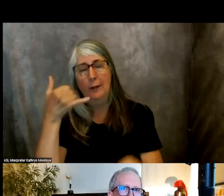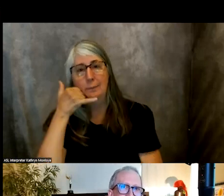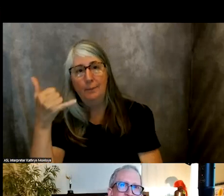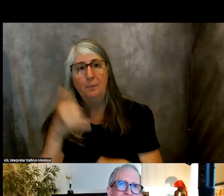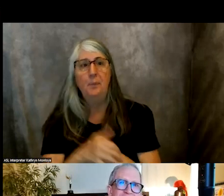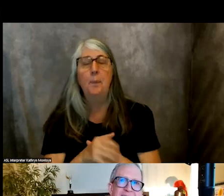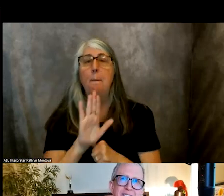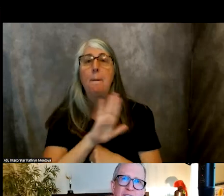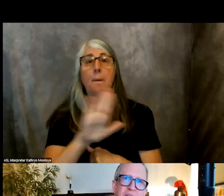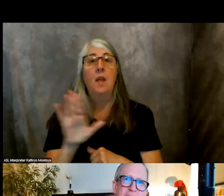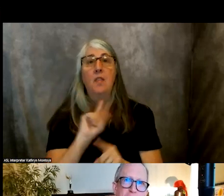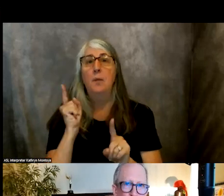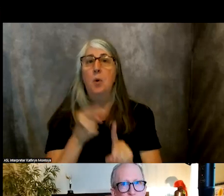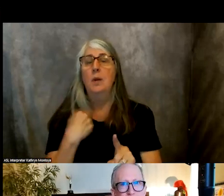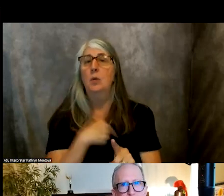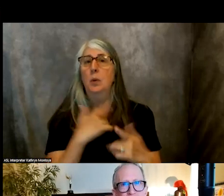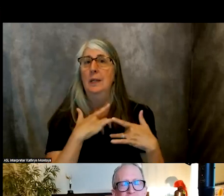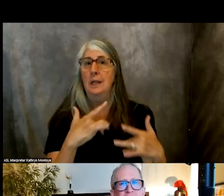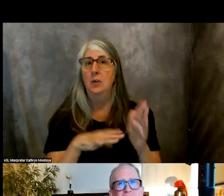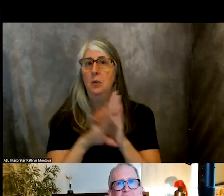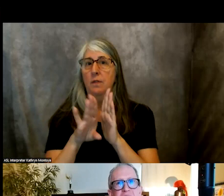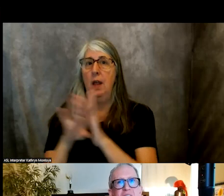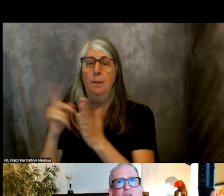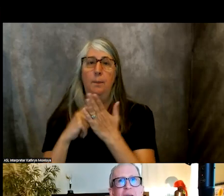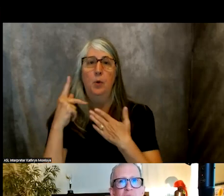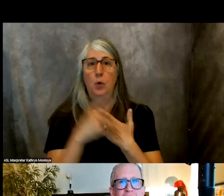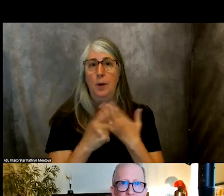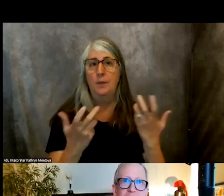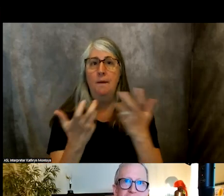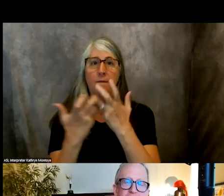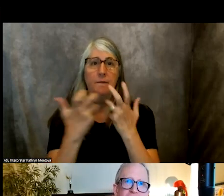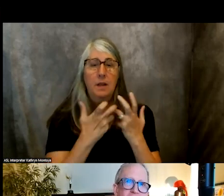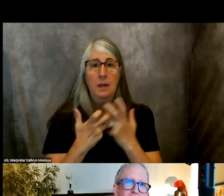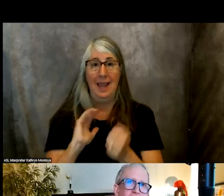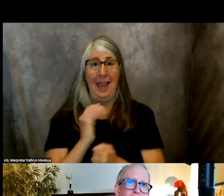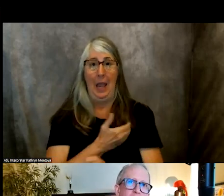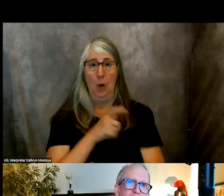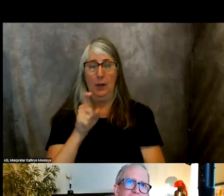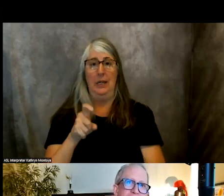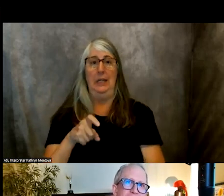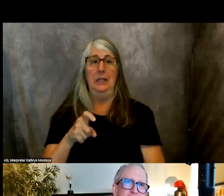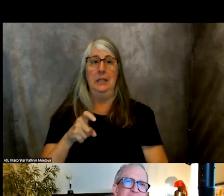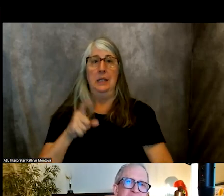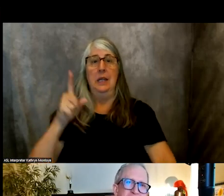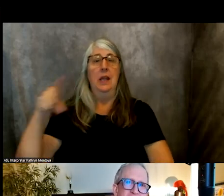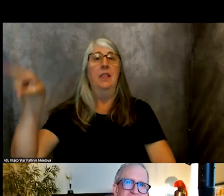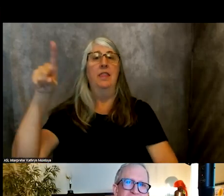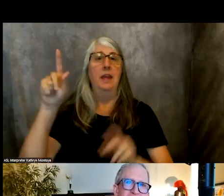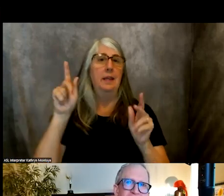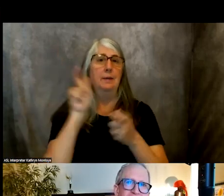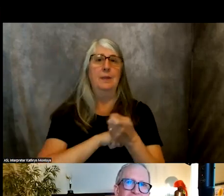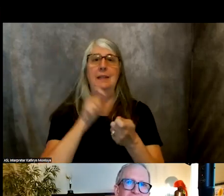that we tend to develop programs that fit around our needs. They